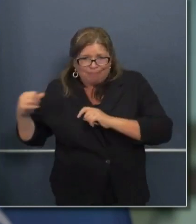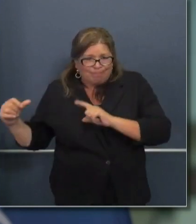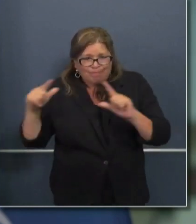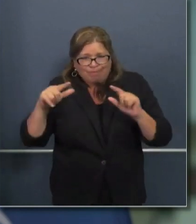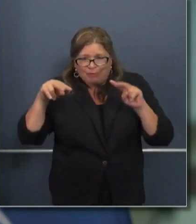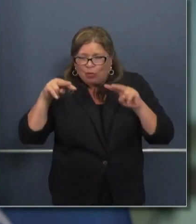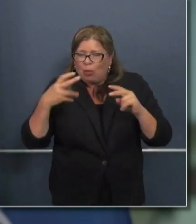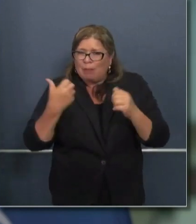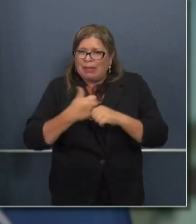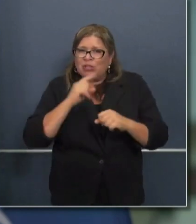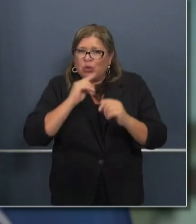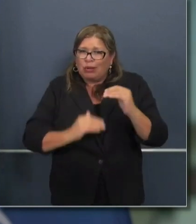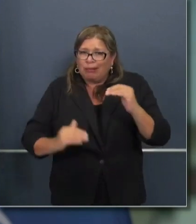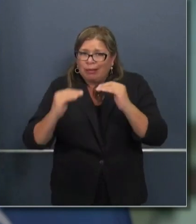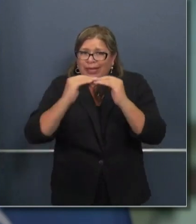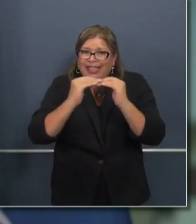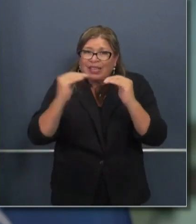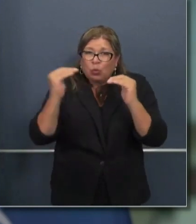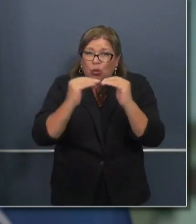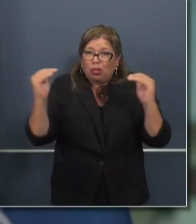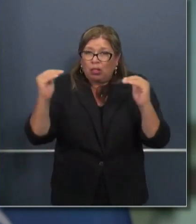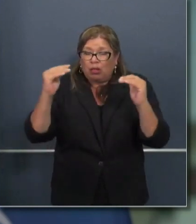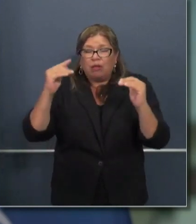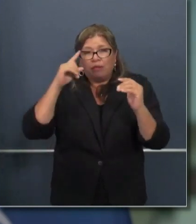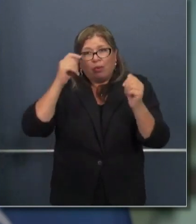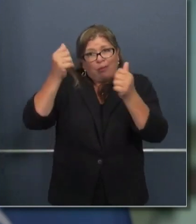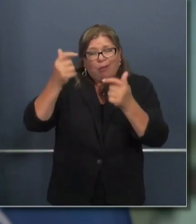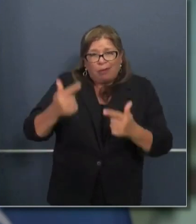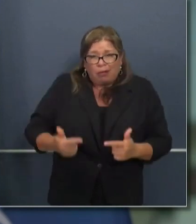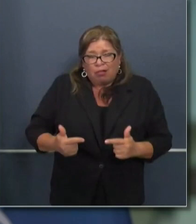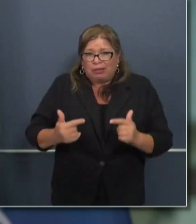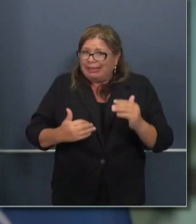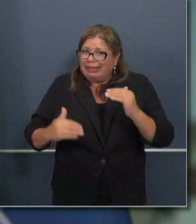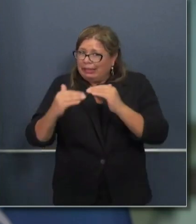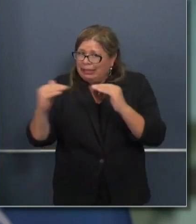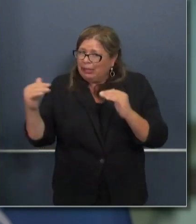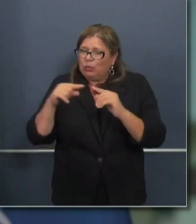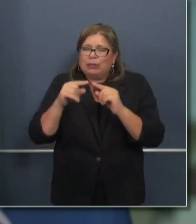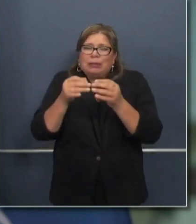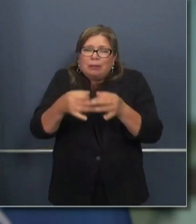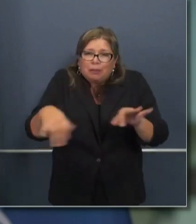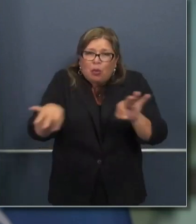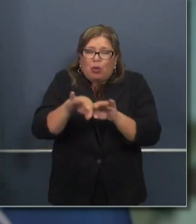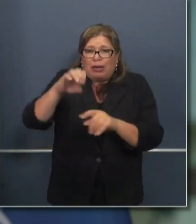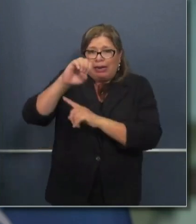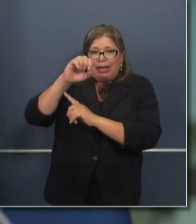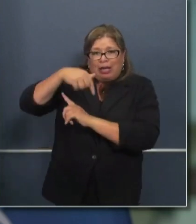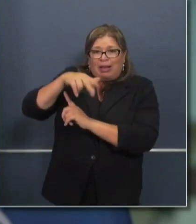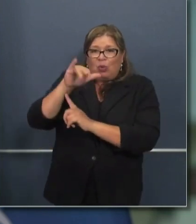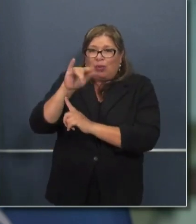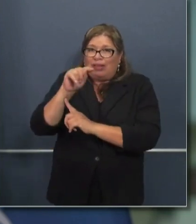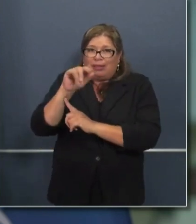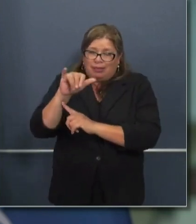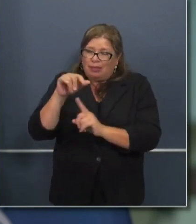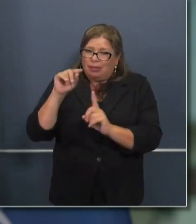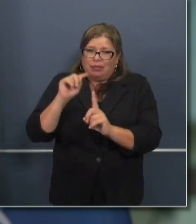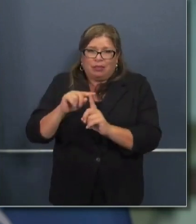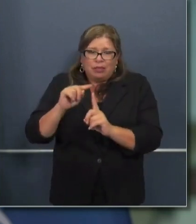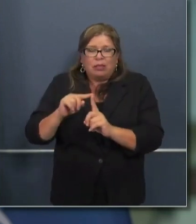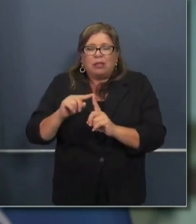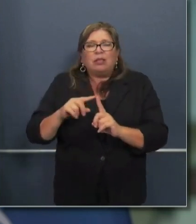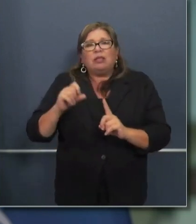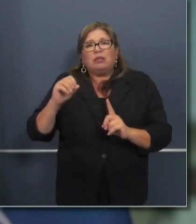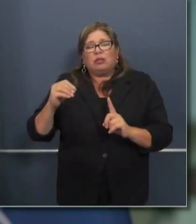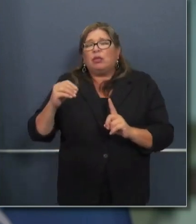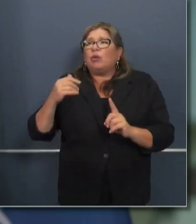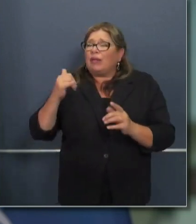I made very abundantly clear on multiple occasions, and I know is deeply part of the Zeitgeist and value proposition of the